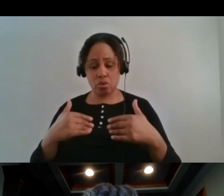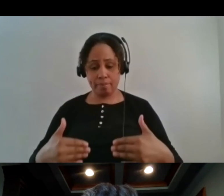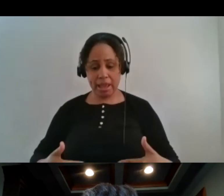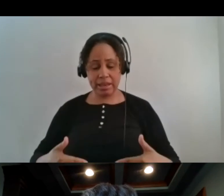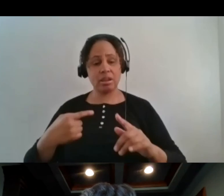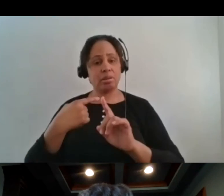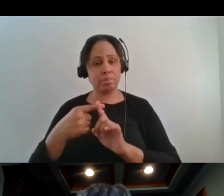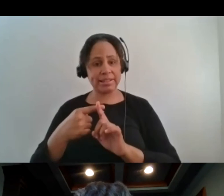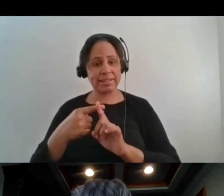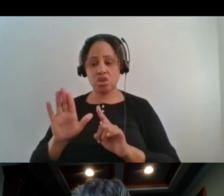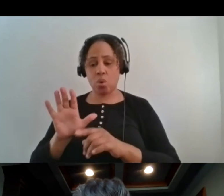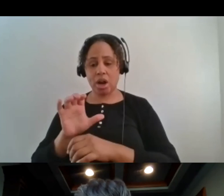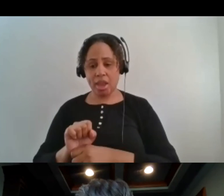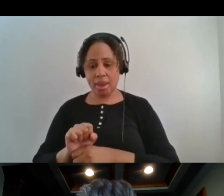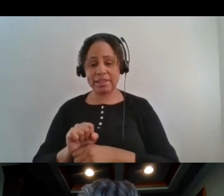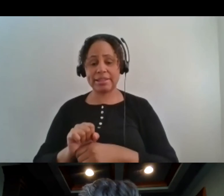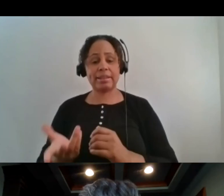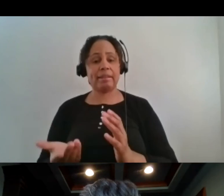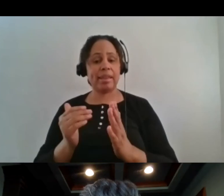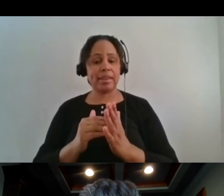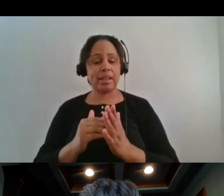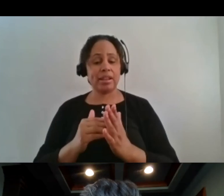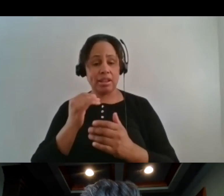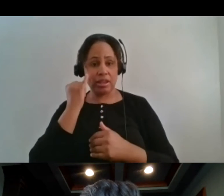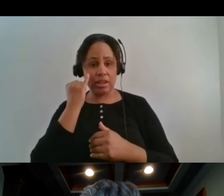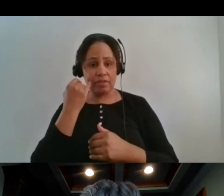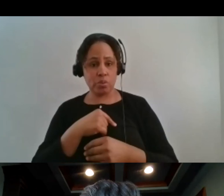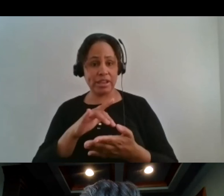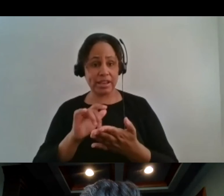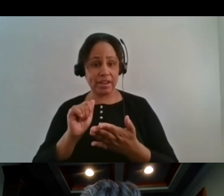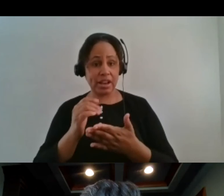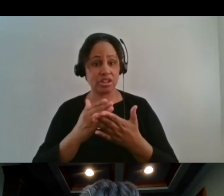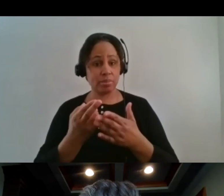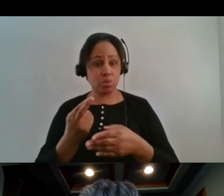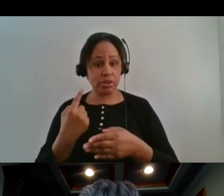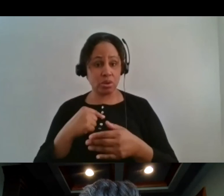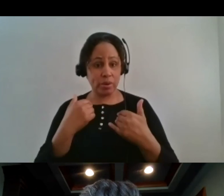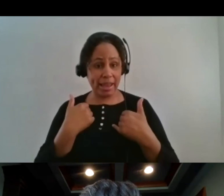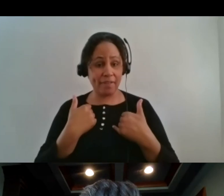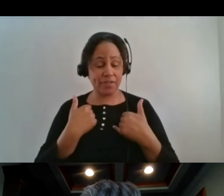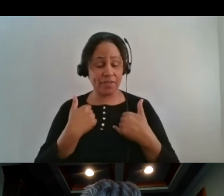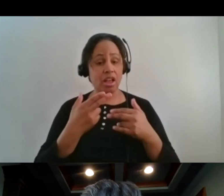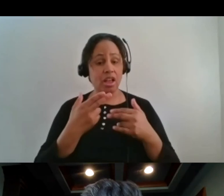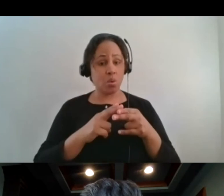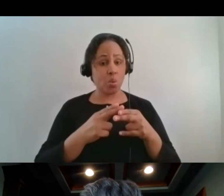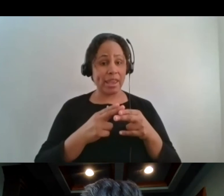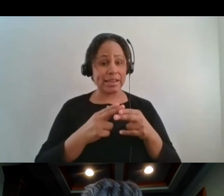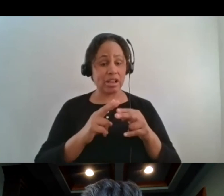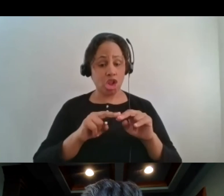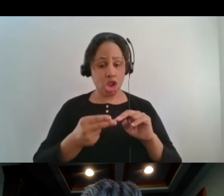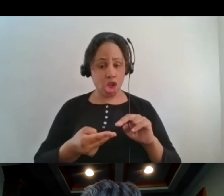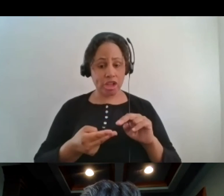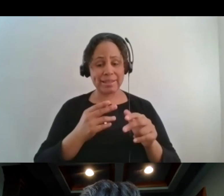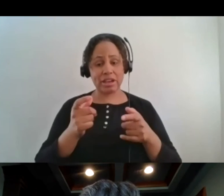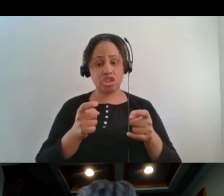can, again, take advantage of some of the resources that we have in weight loss and controlling those risk factors for progressive